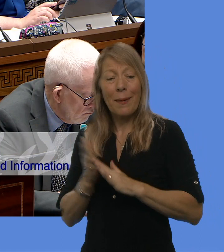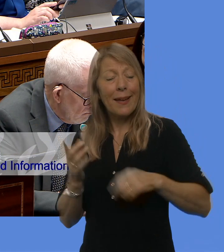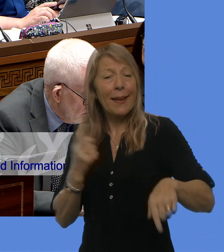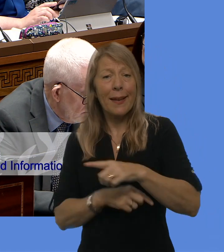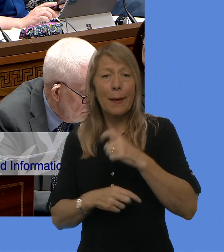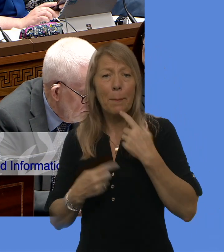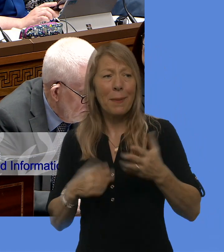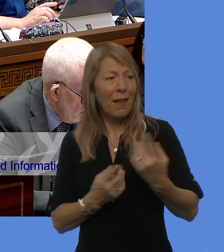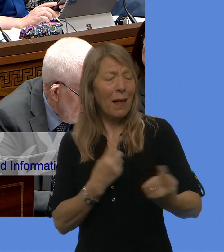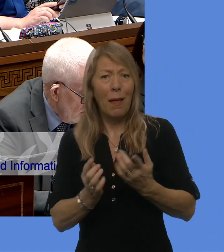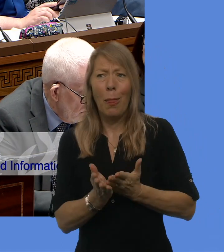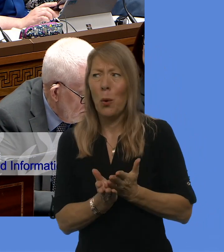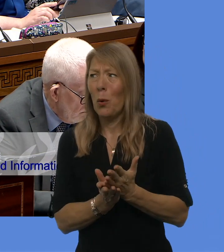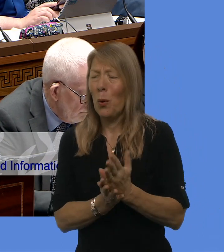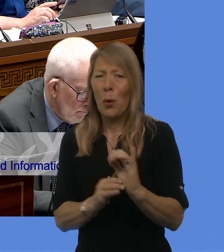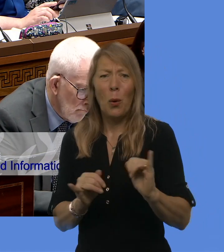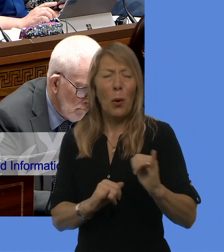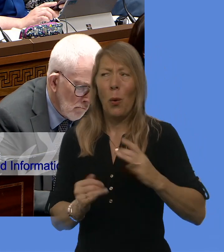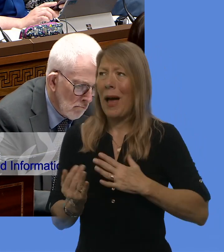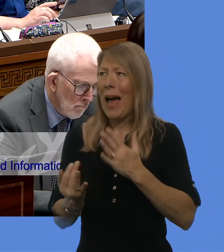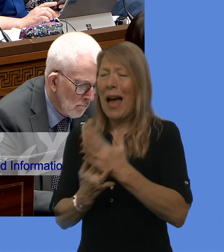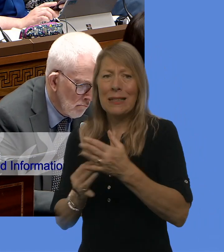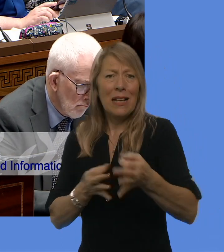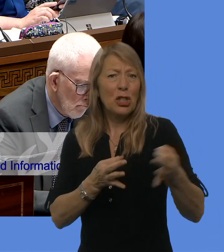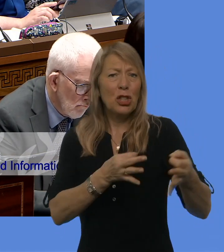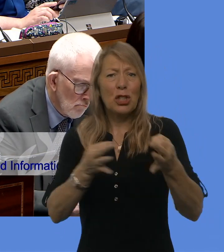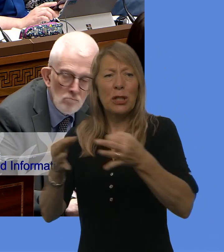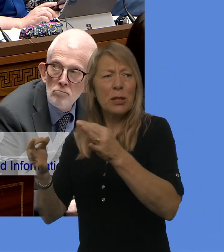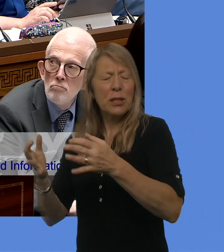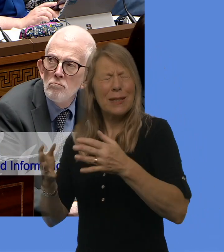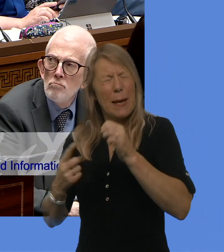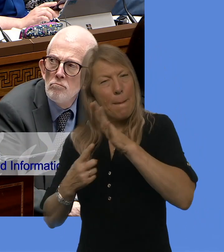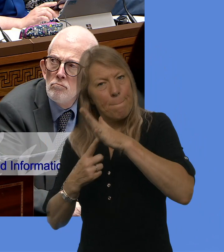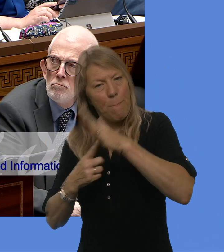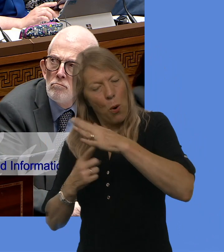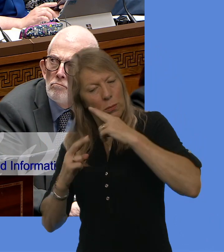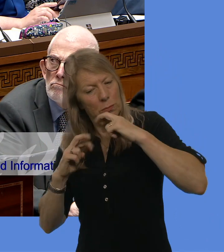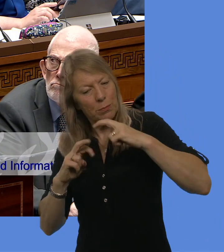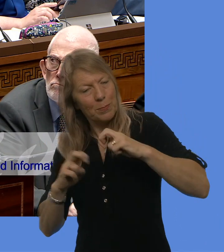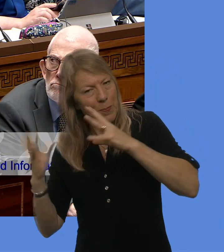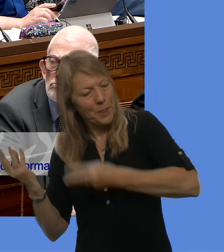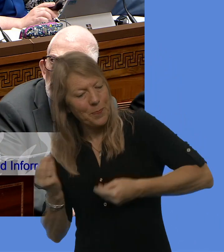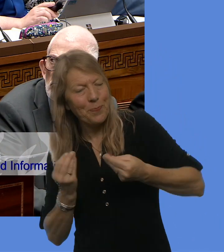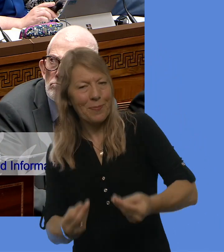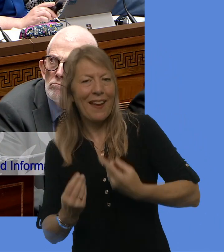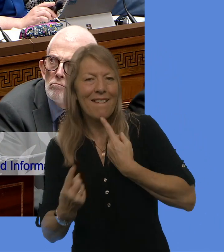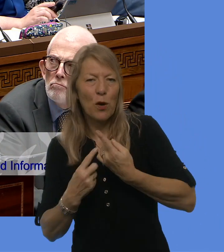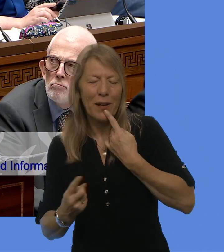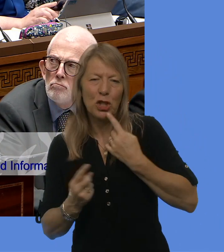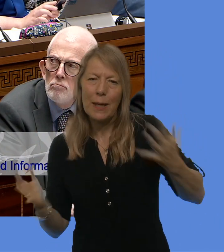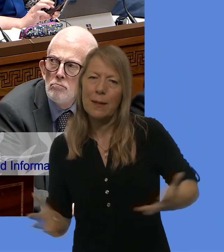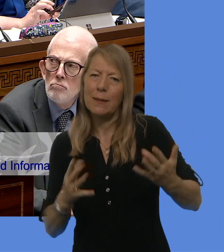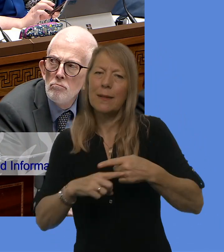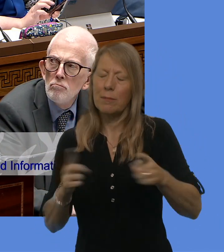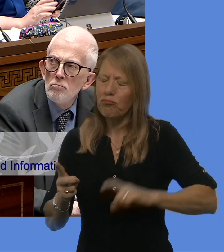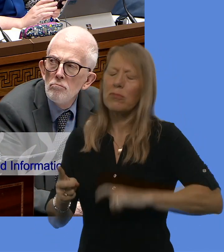and also to wider public confidence in the justice system, remain. The justice organisations for which my department has responsibility will